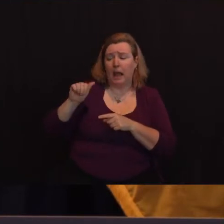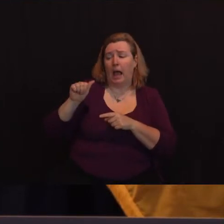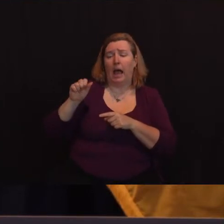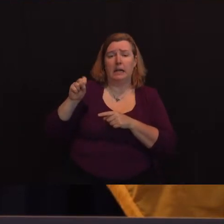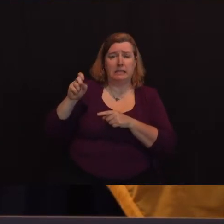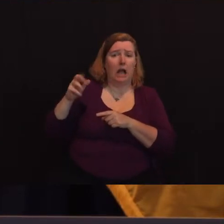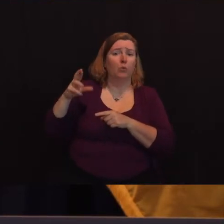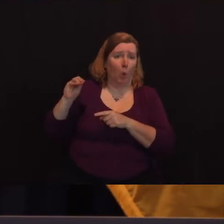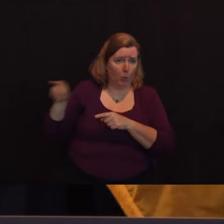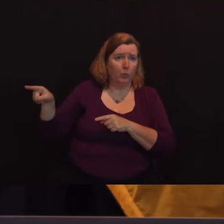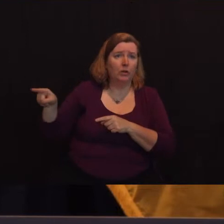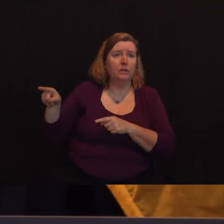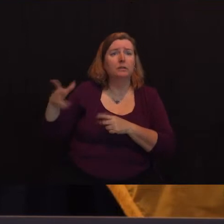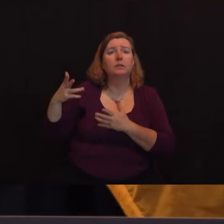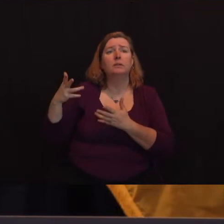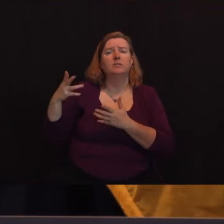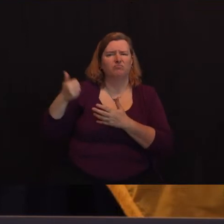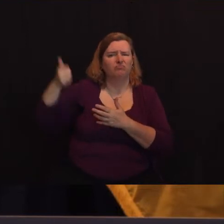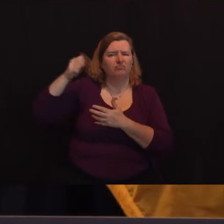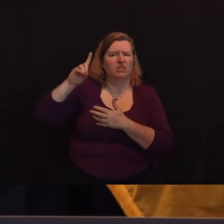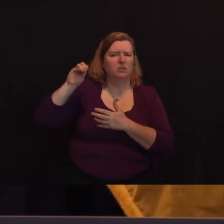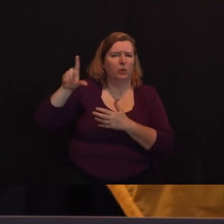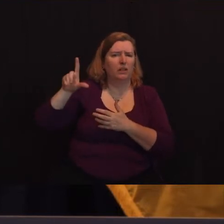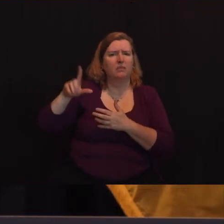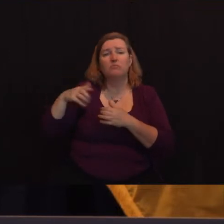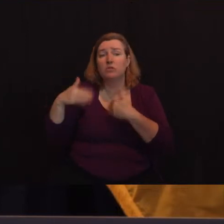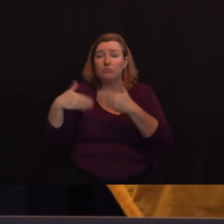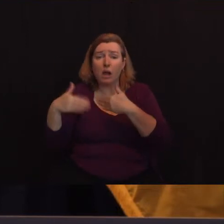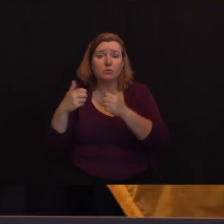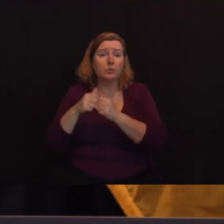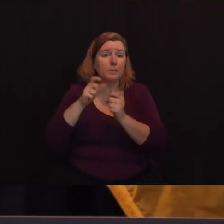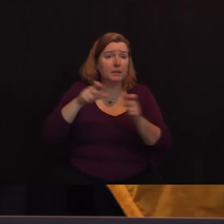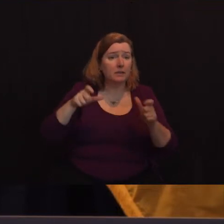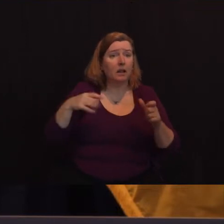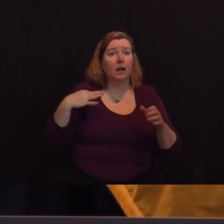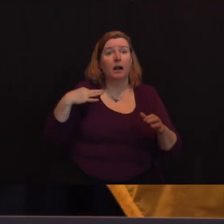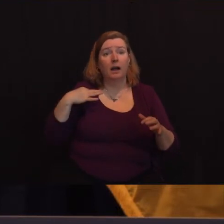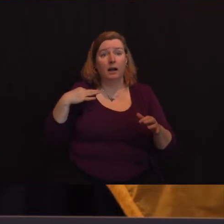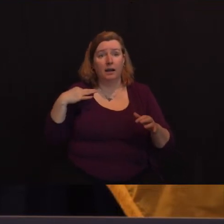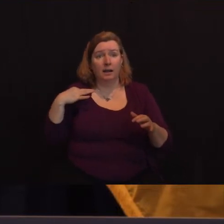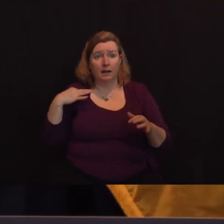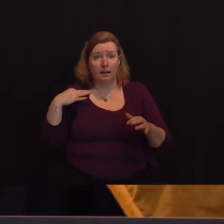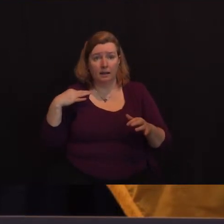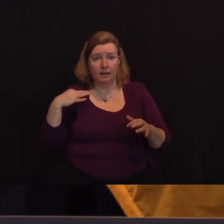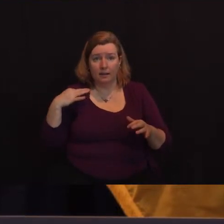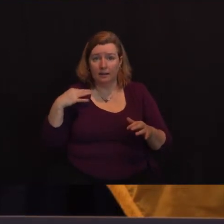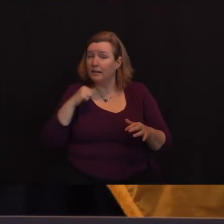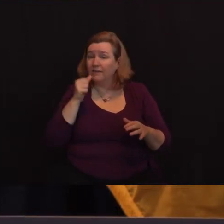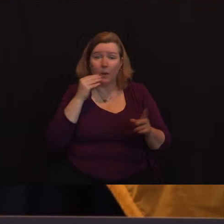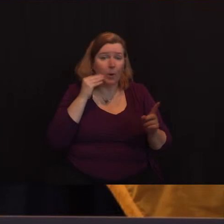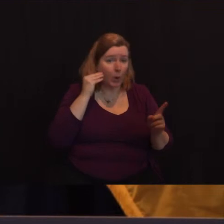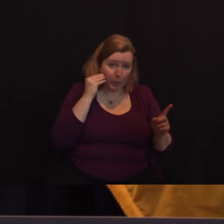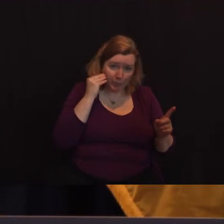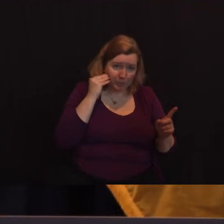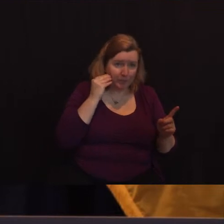efficiently and more quickly process claims by being in those locations, that will